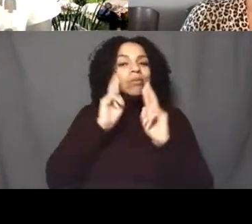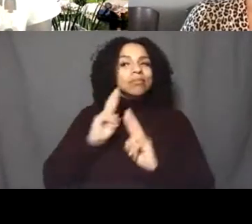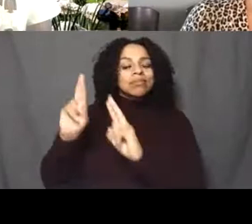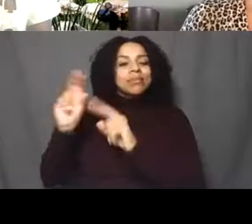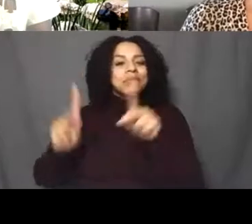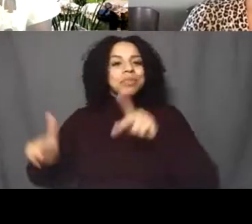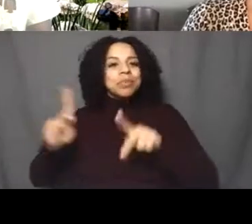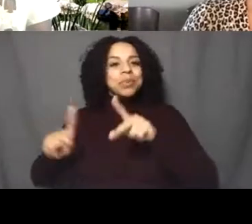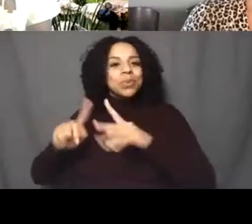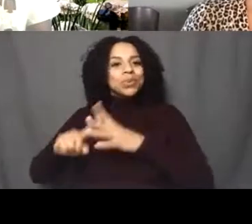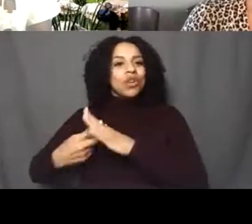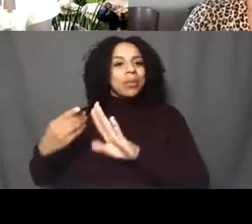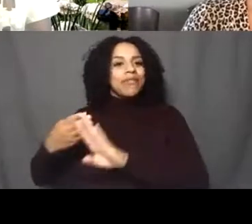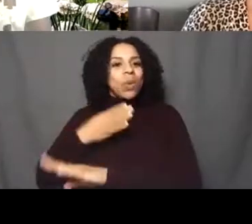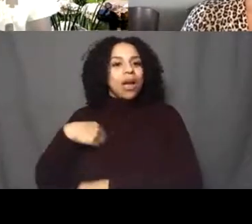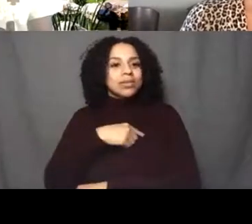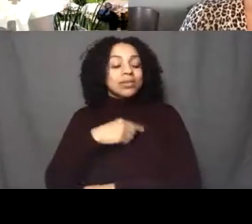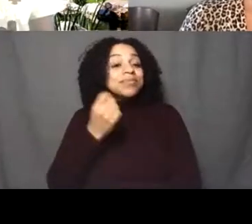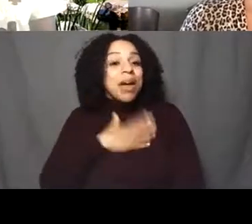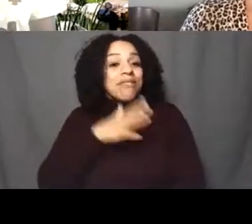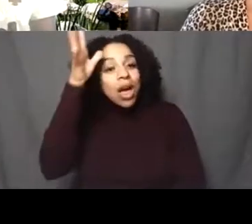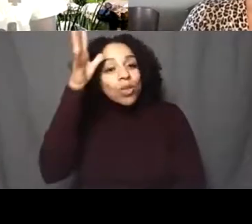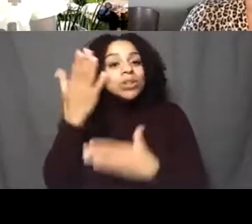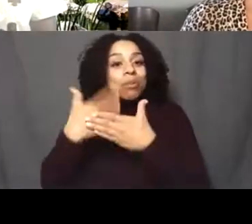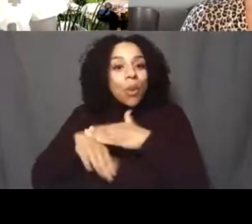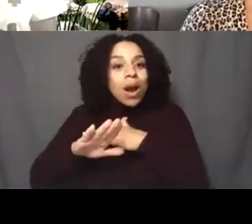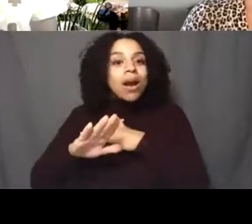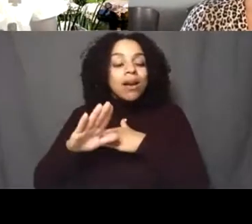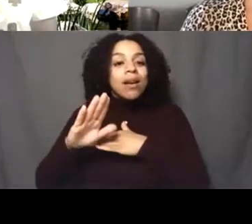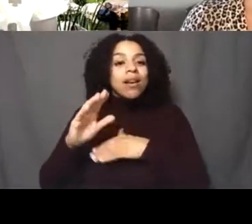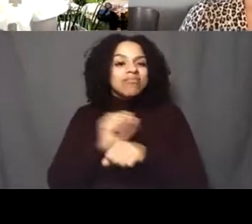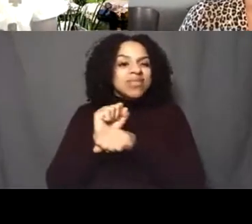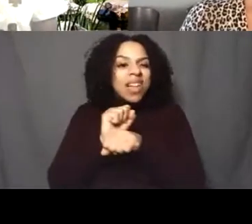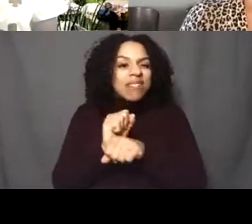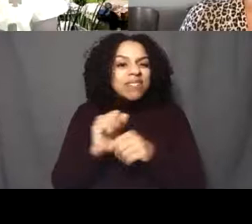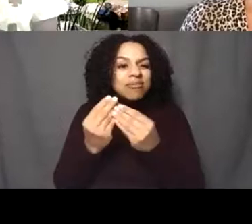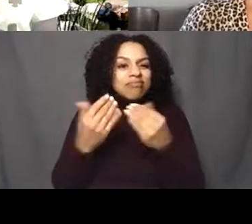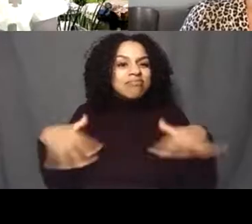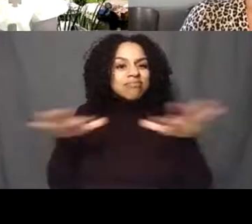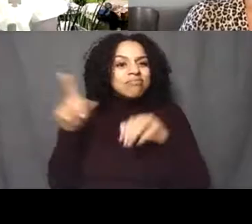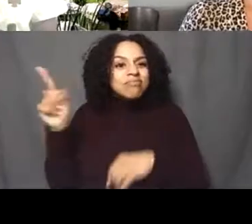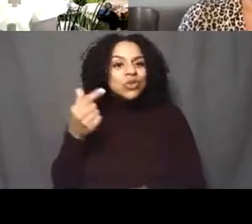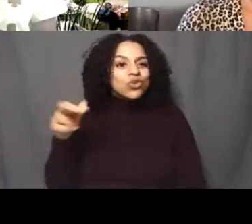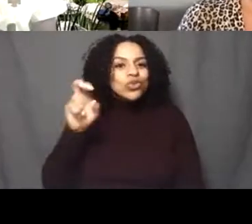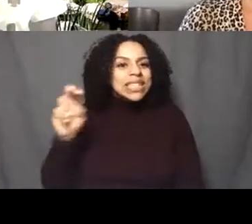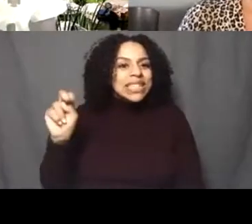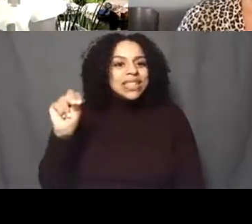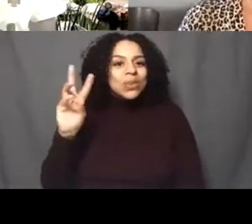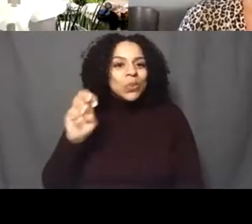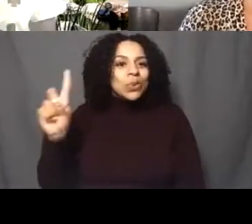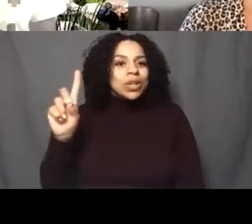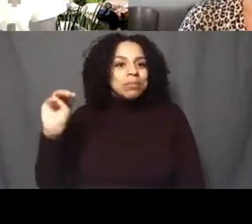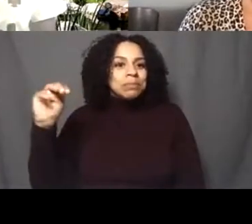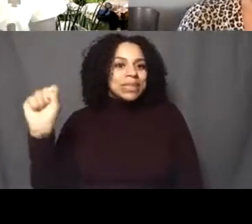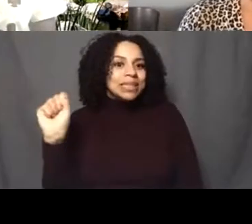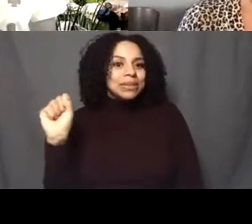cotton plantation in Greenwood, Mississippi. My grandmother was a domestic. So I don't feel a